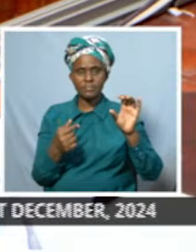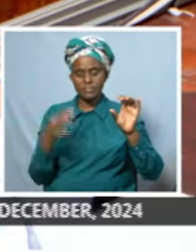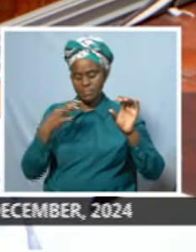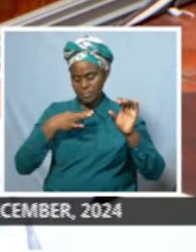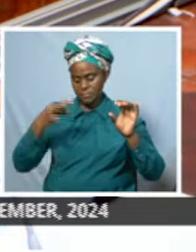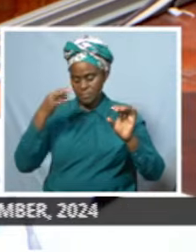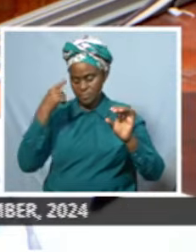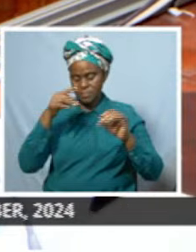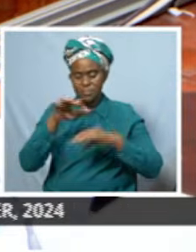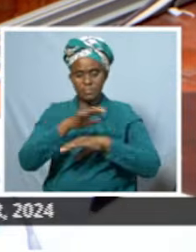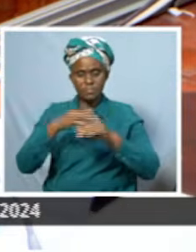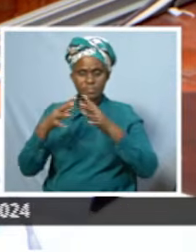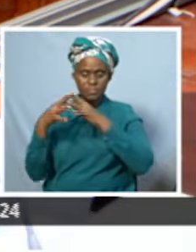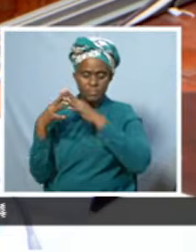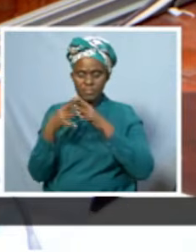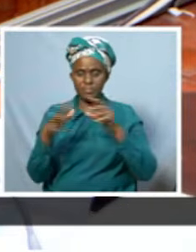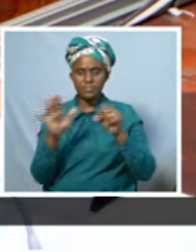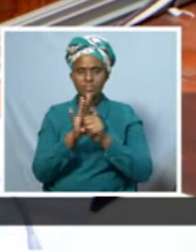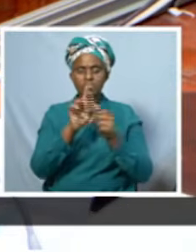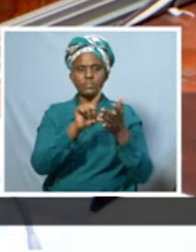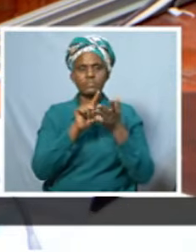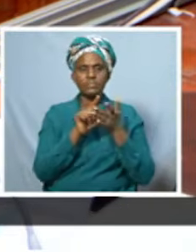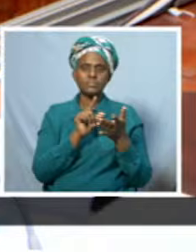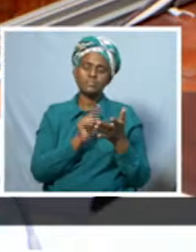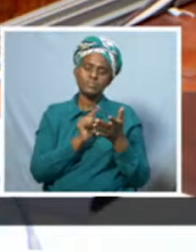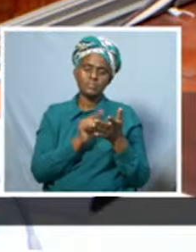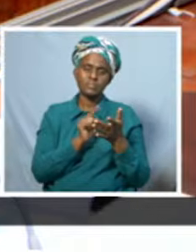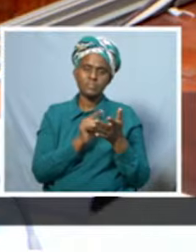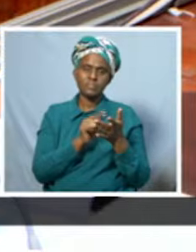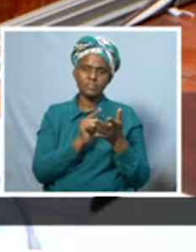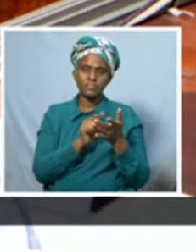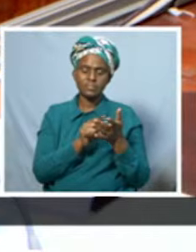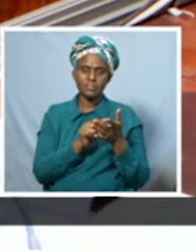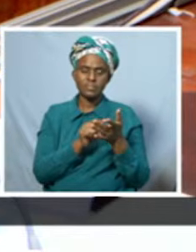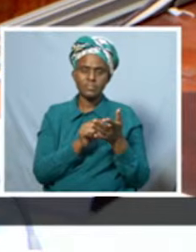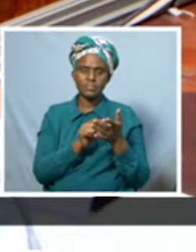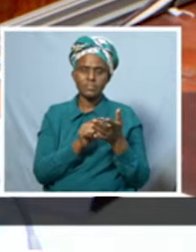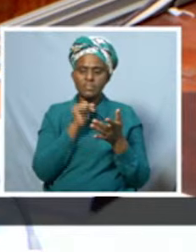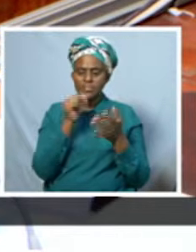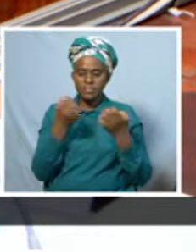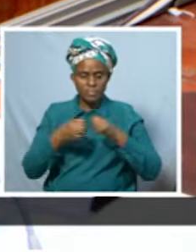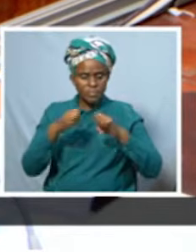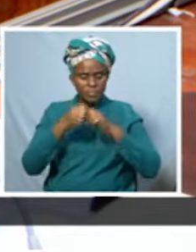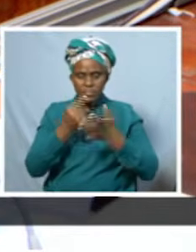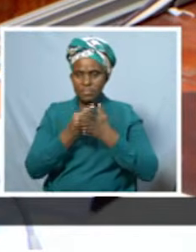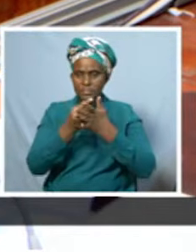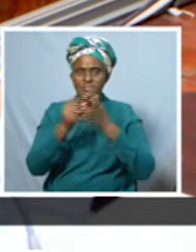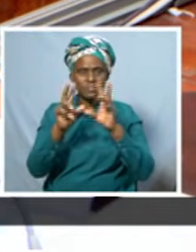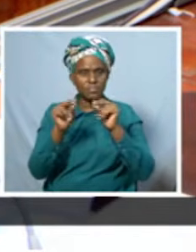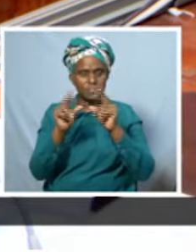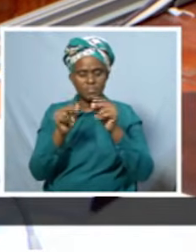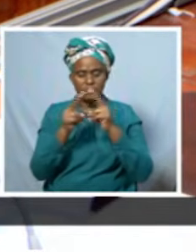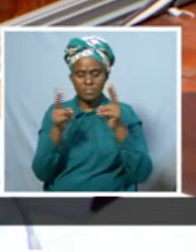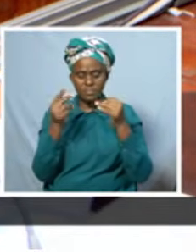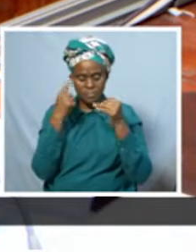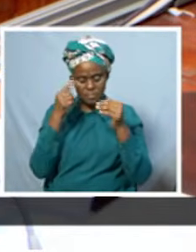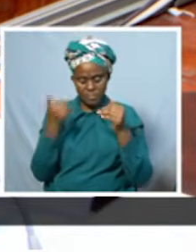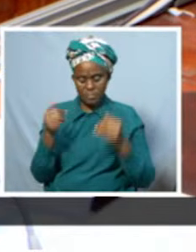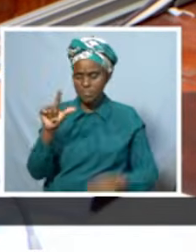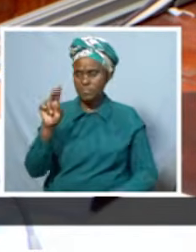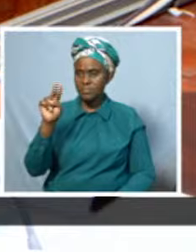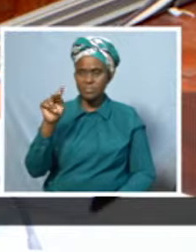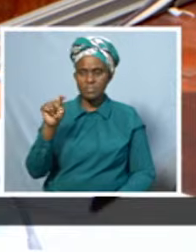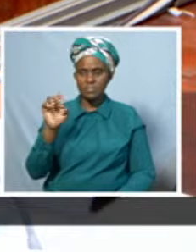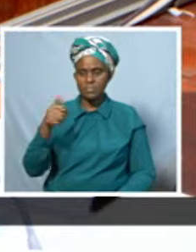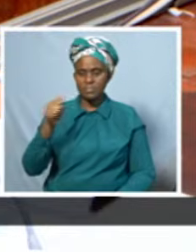applied for overwhelmingly, is the loan component, not even grants. So for LUNTE, you are